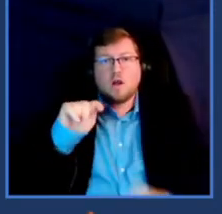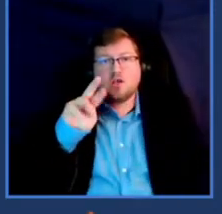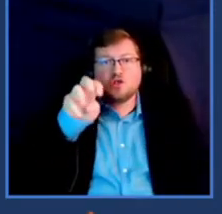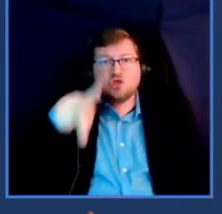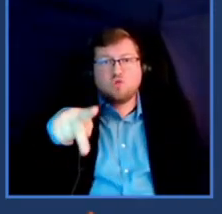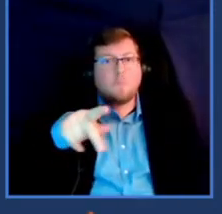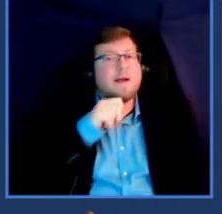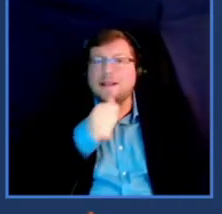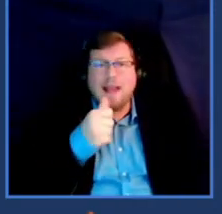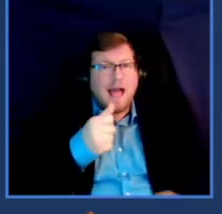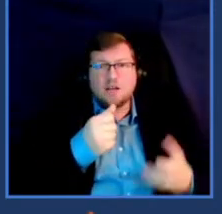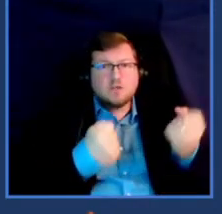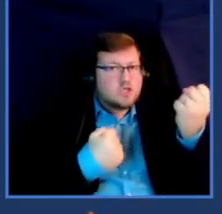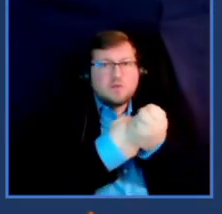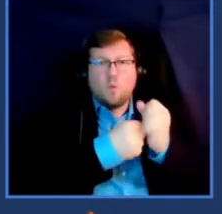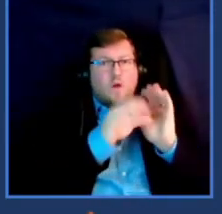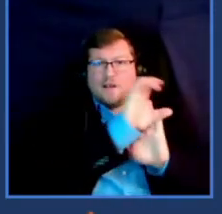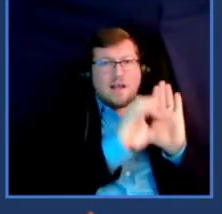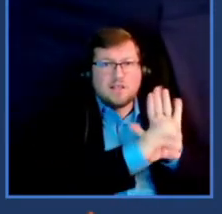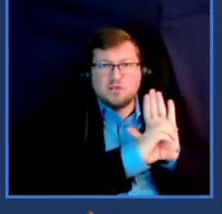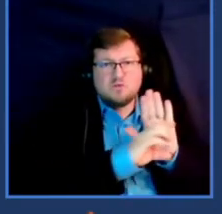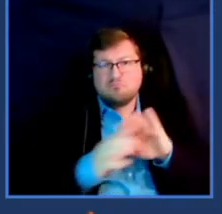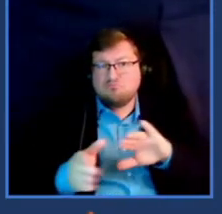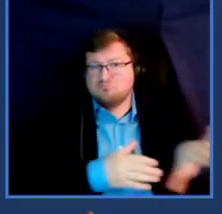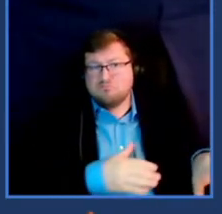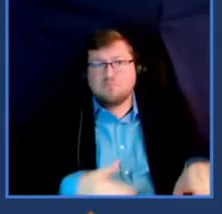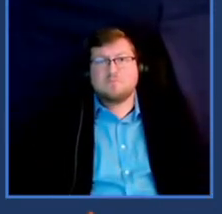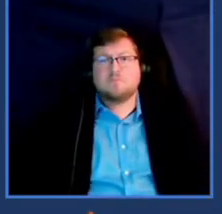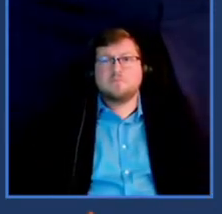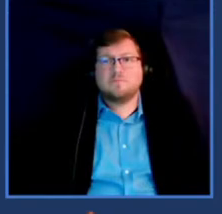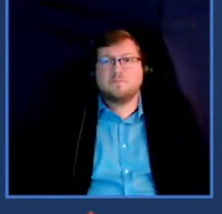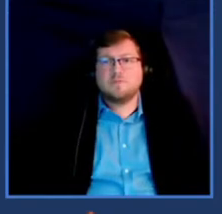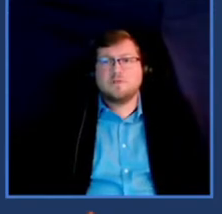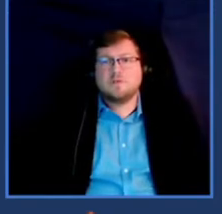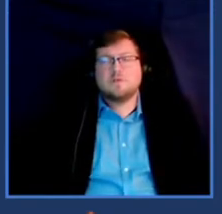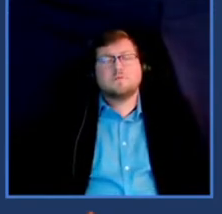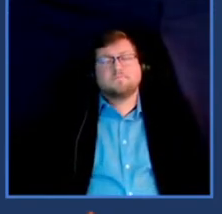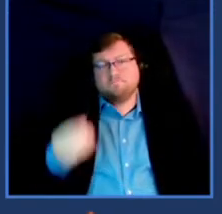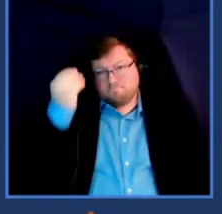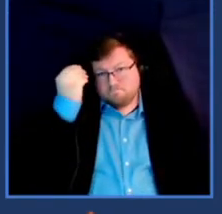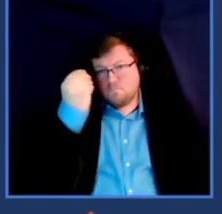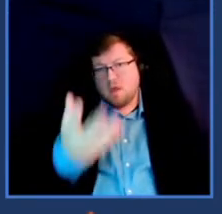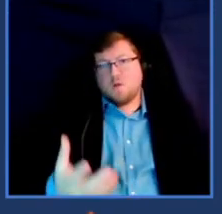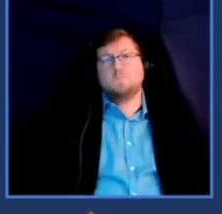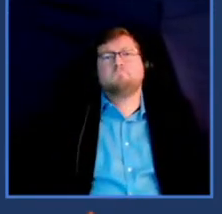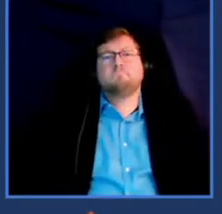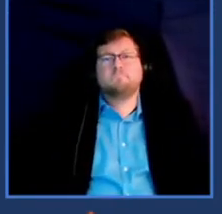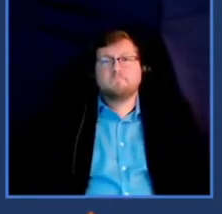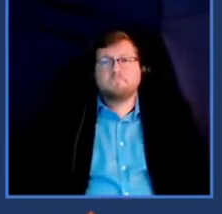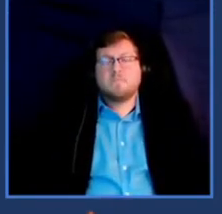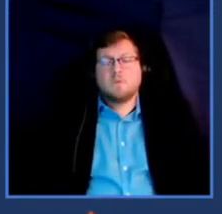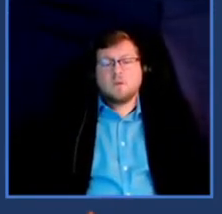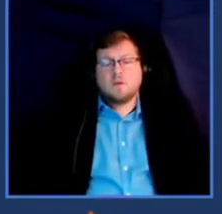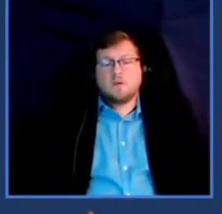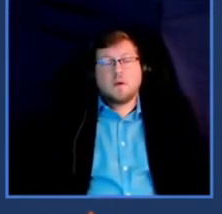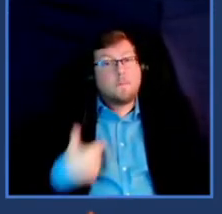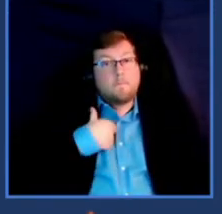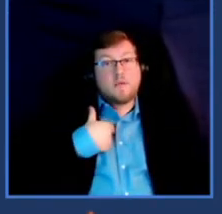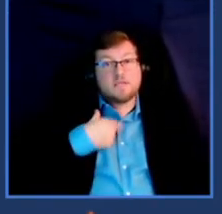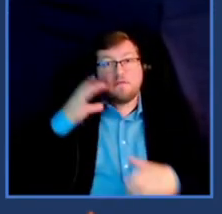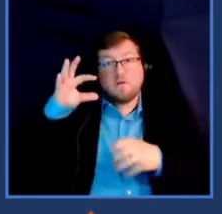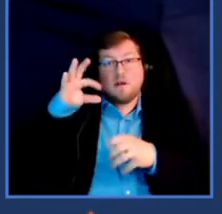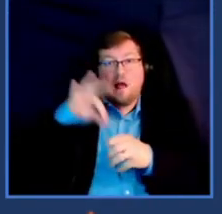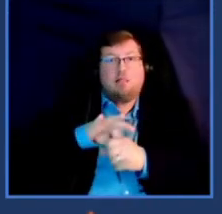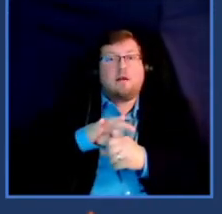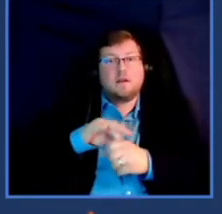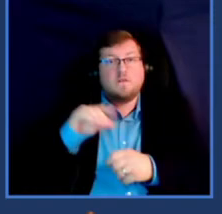States Constitution. But let me tell you something. I got elected when I was 29 years old